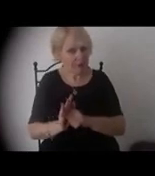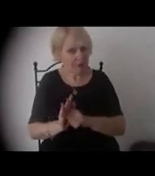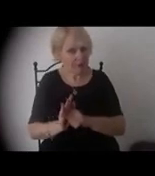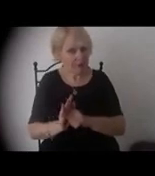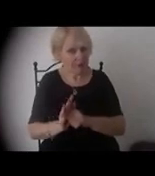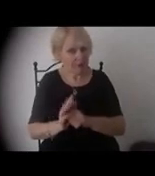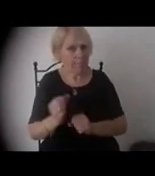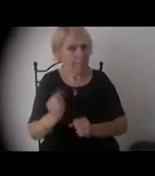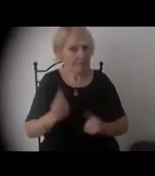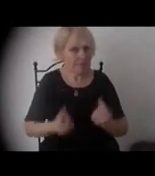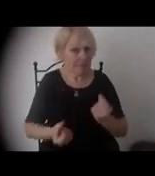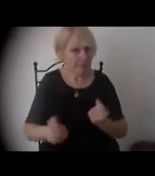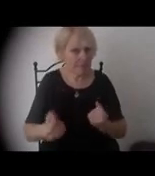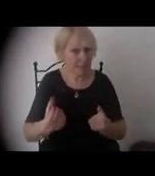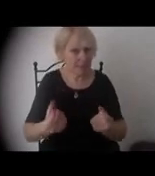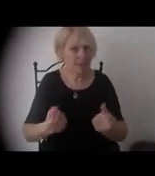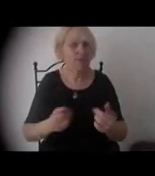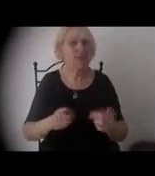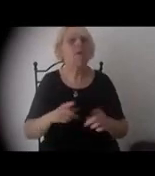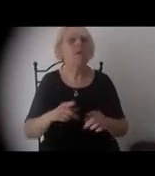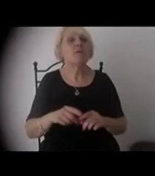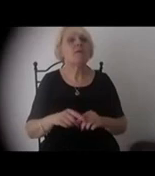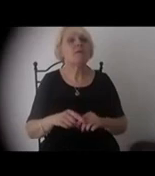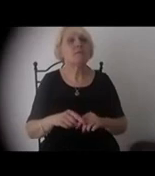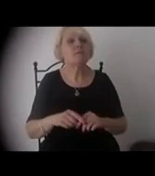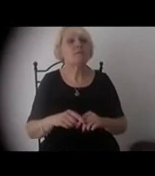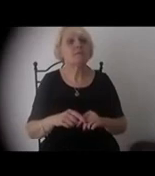also trying to divert some of